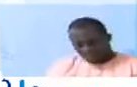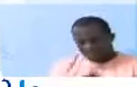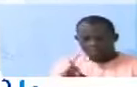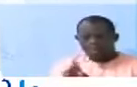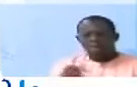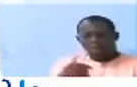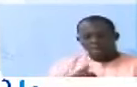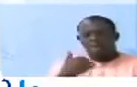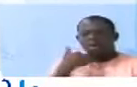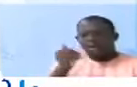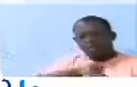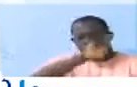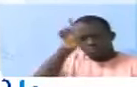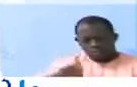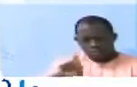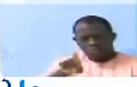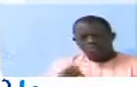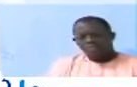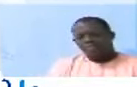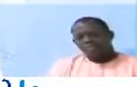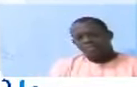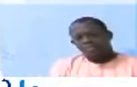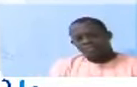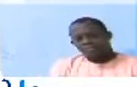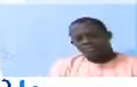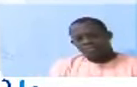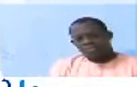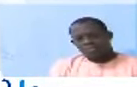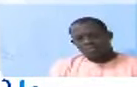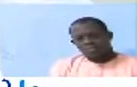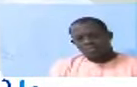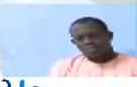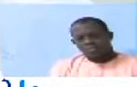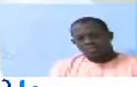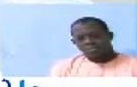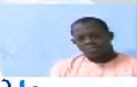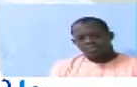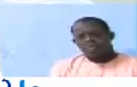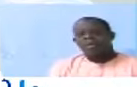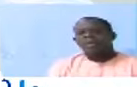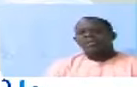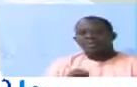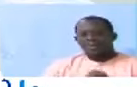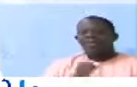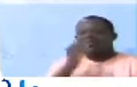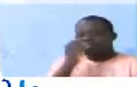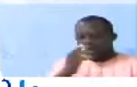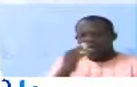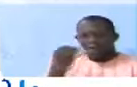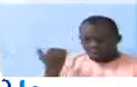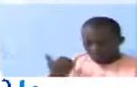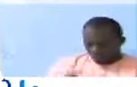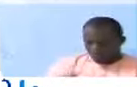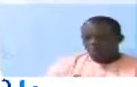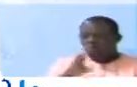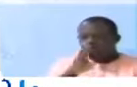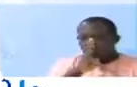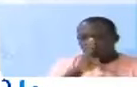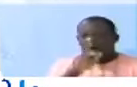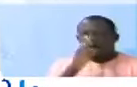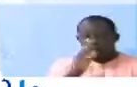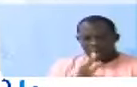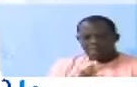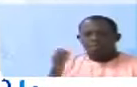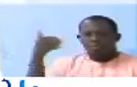I asked him. He said the people who should come and join